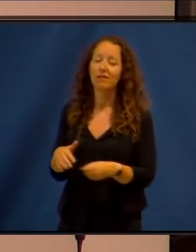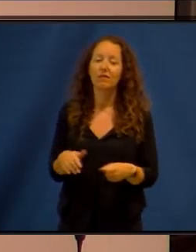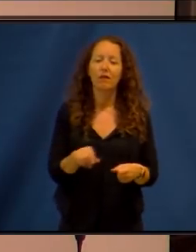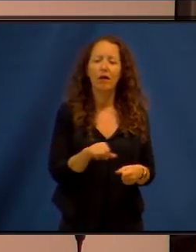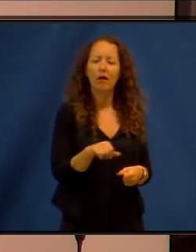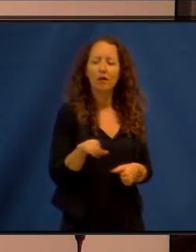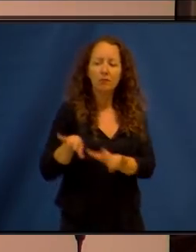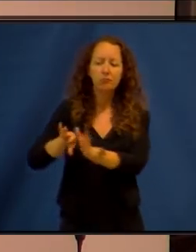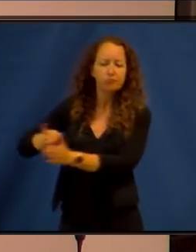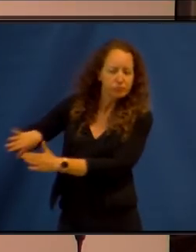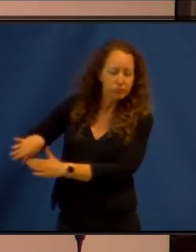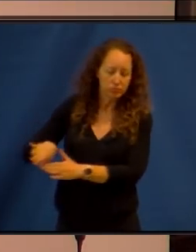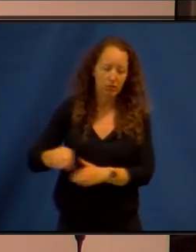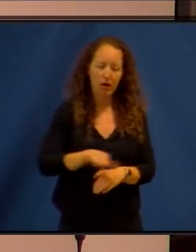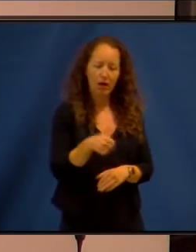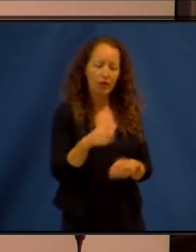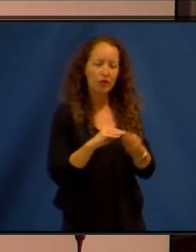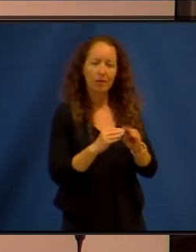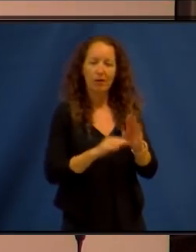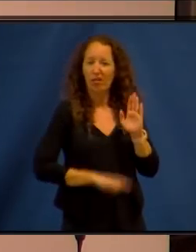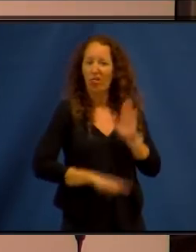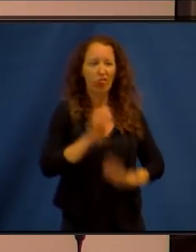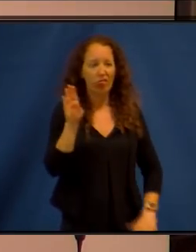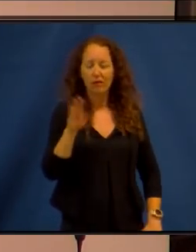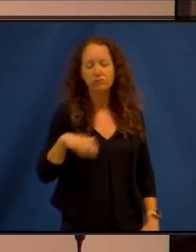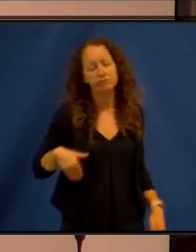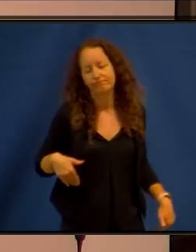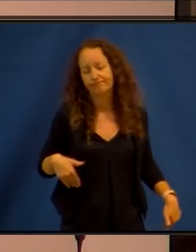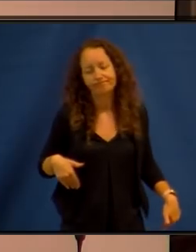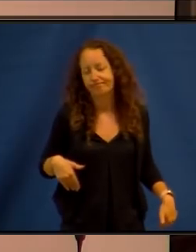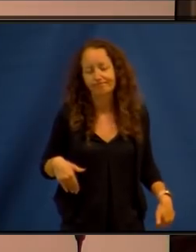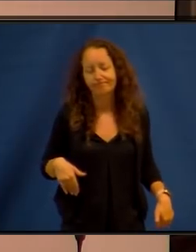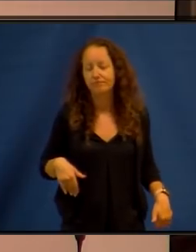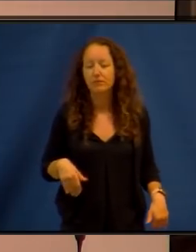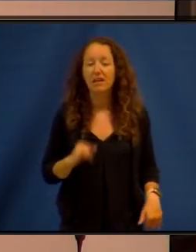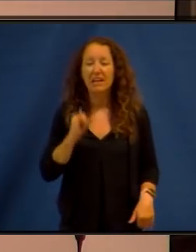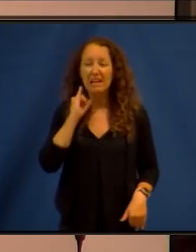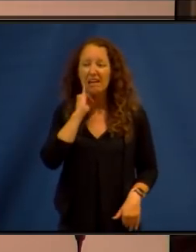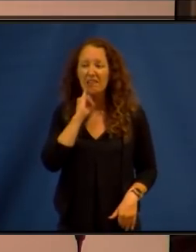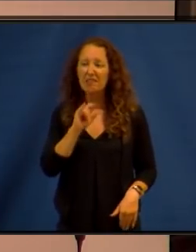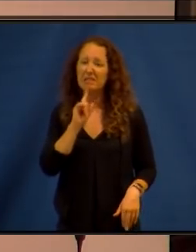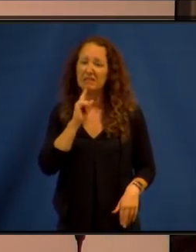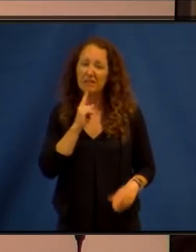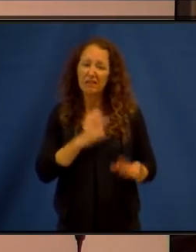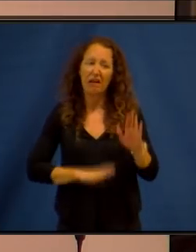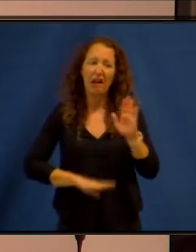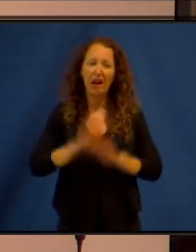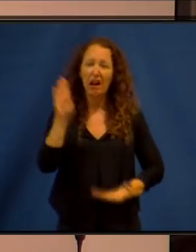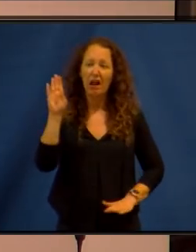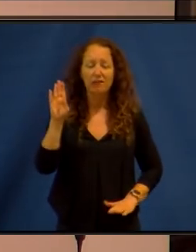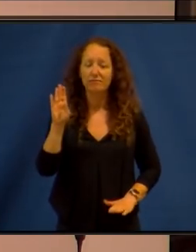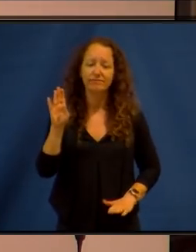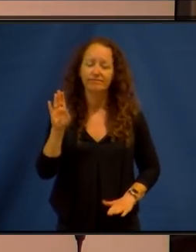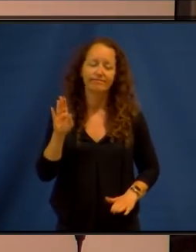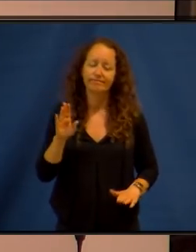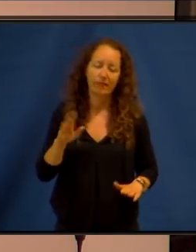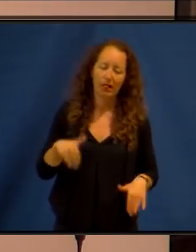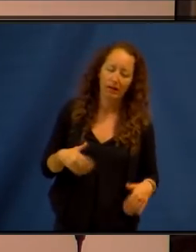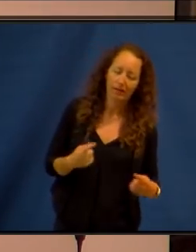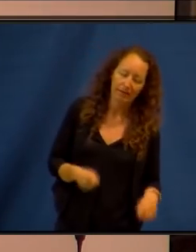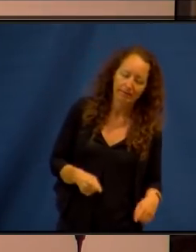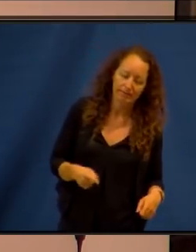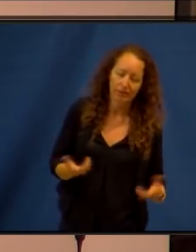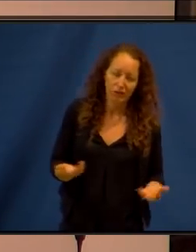really spiking to the degree that we might see if we were seeing a real significant increase in cases. All right, thank